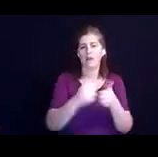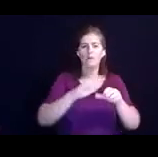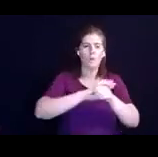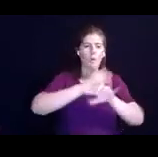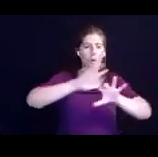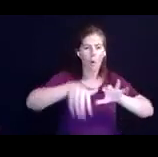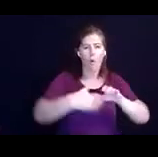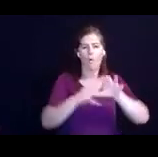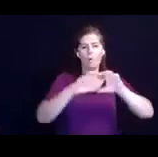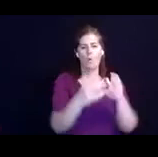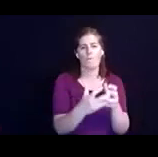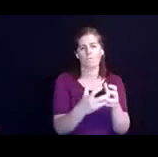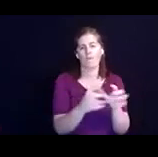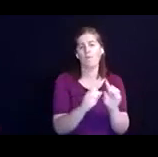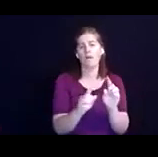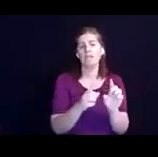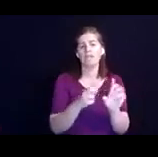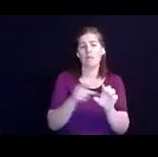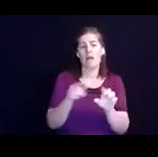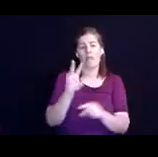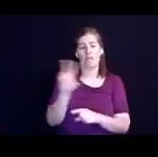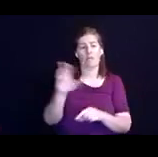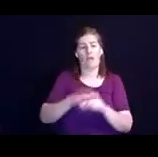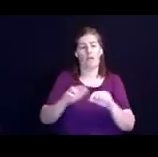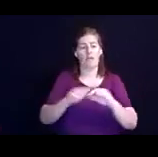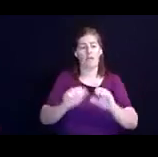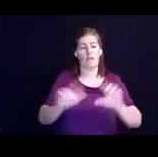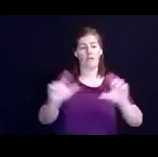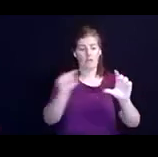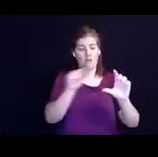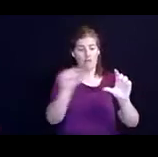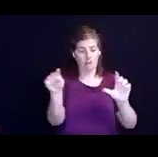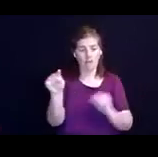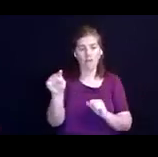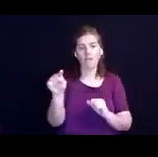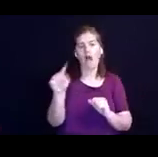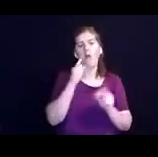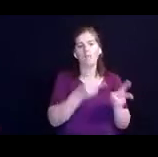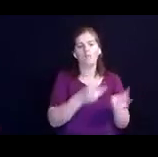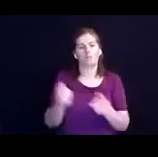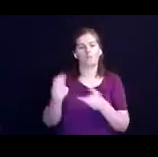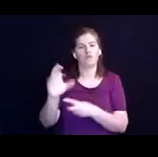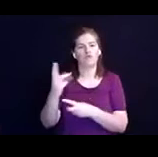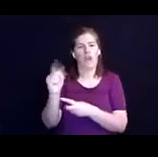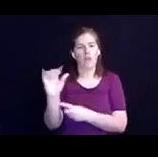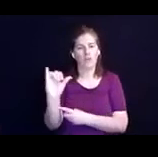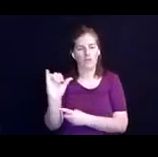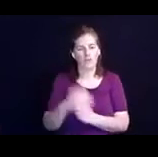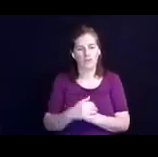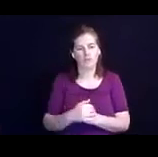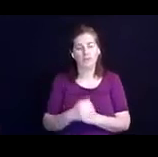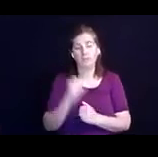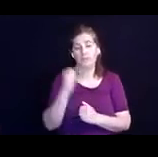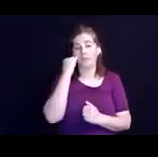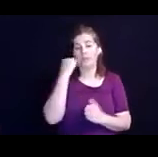whole group, but sign up at the website that's on the slide, and that will be put into the chat as well. And if you have